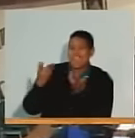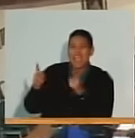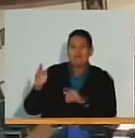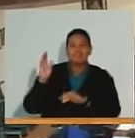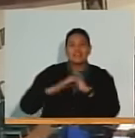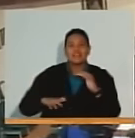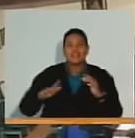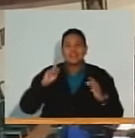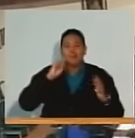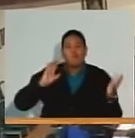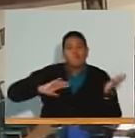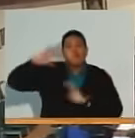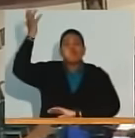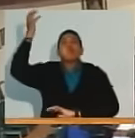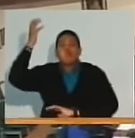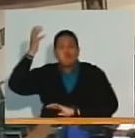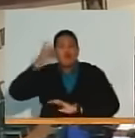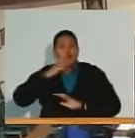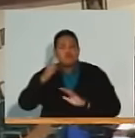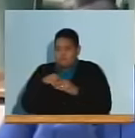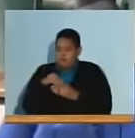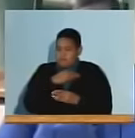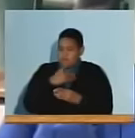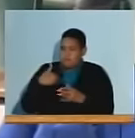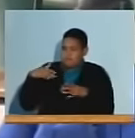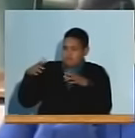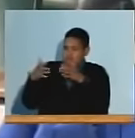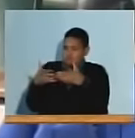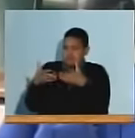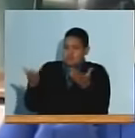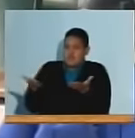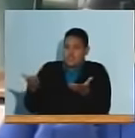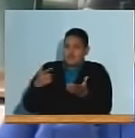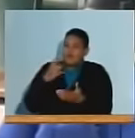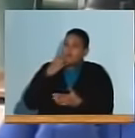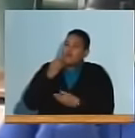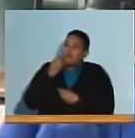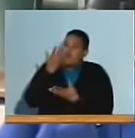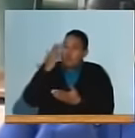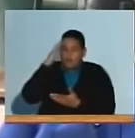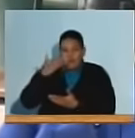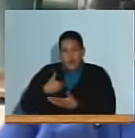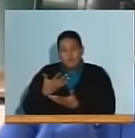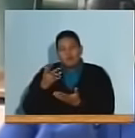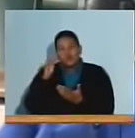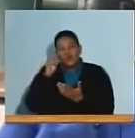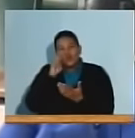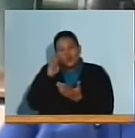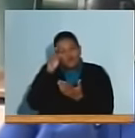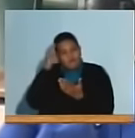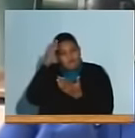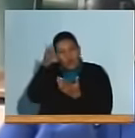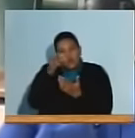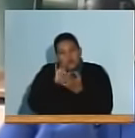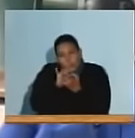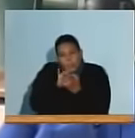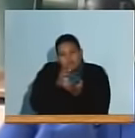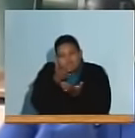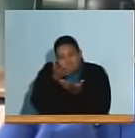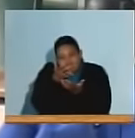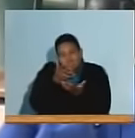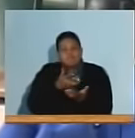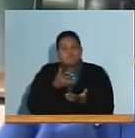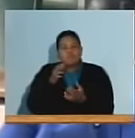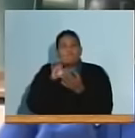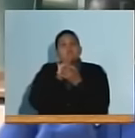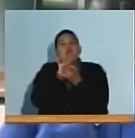than rancor and invective. We look forward to working together in partnership for the